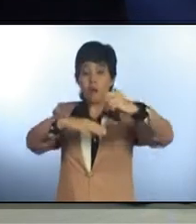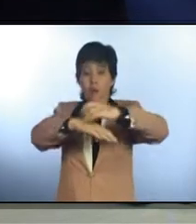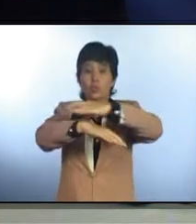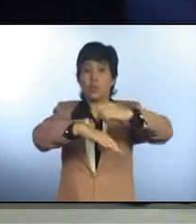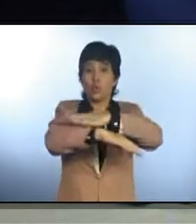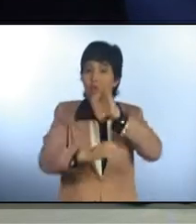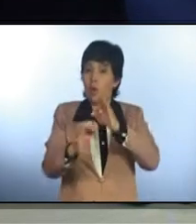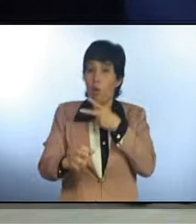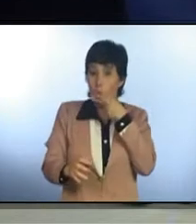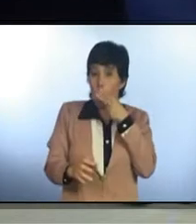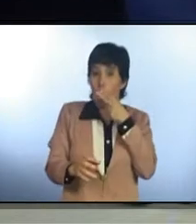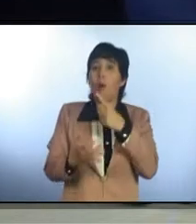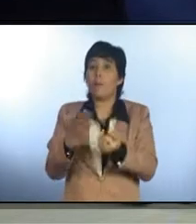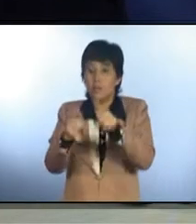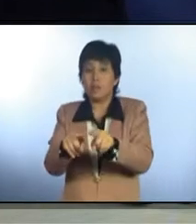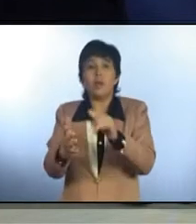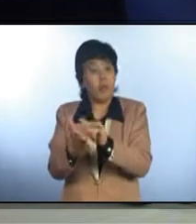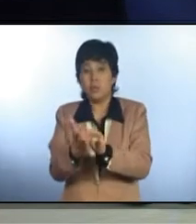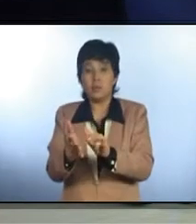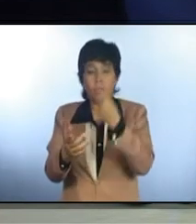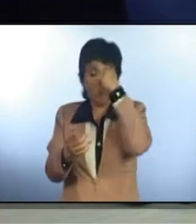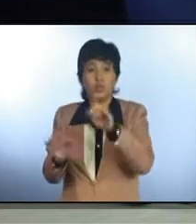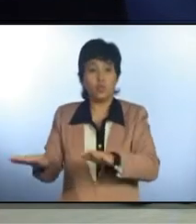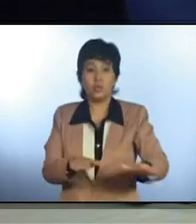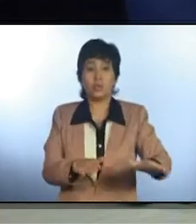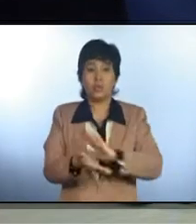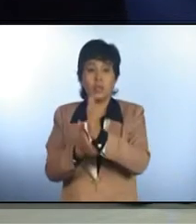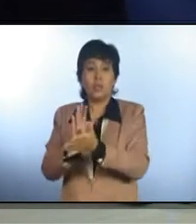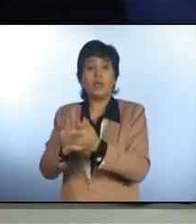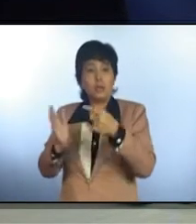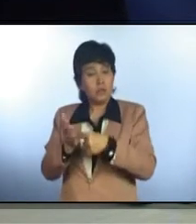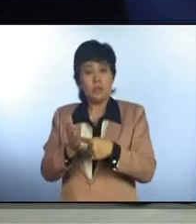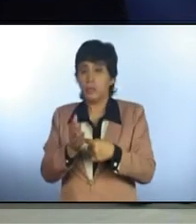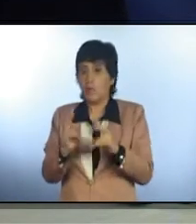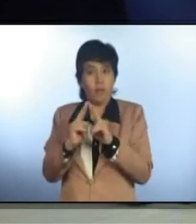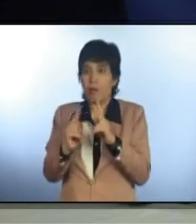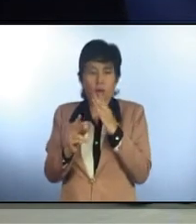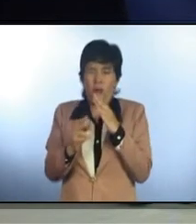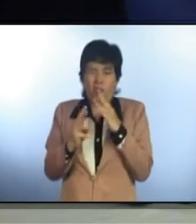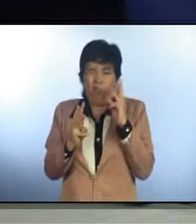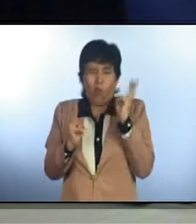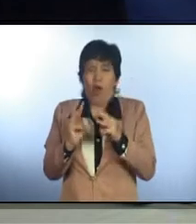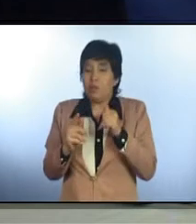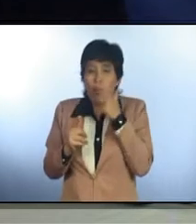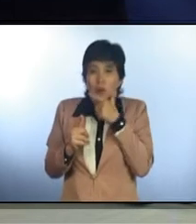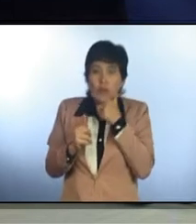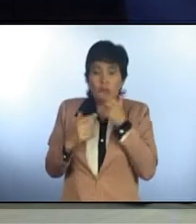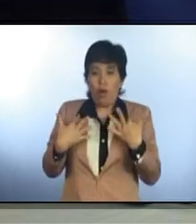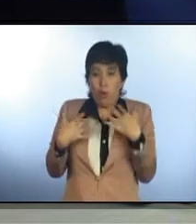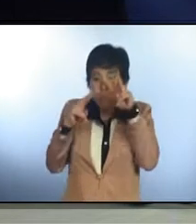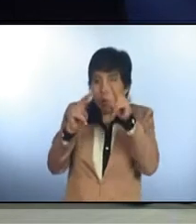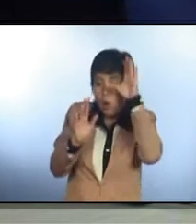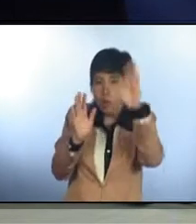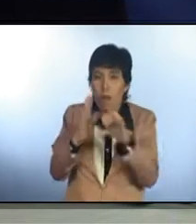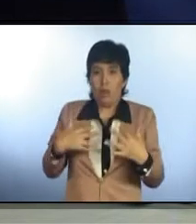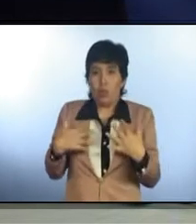cancer, okay? The first response that they will give is that, ooh, it is so disgusting and I'm not gonna smoke when I grow up,